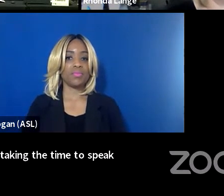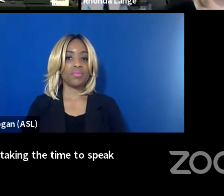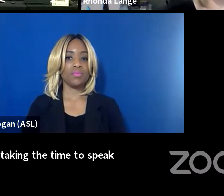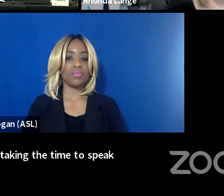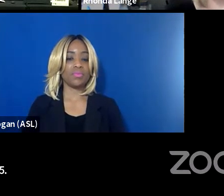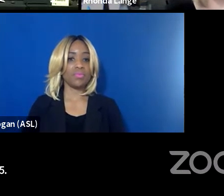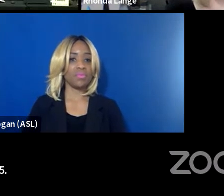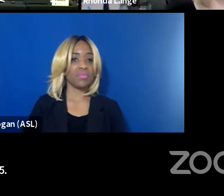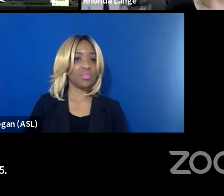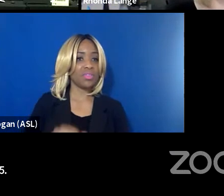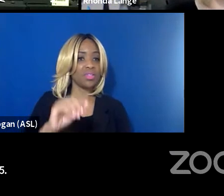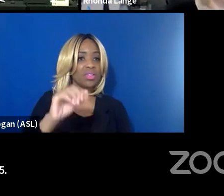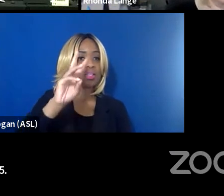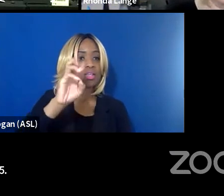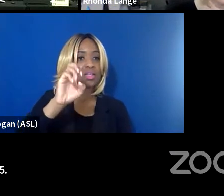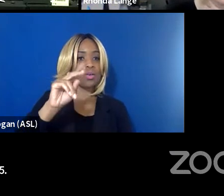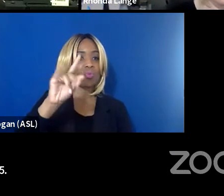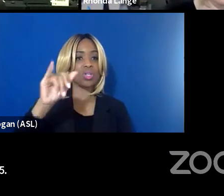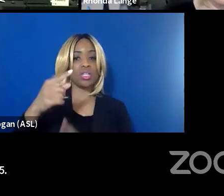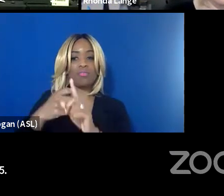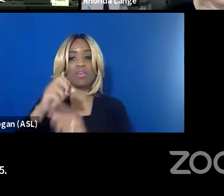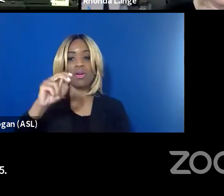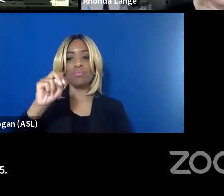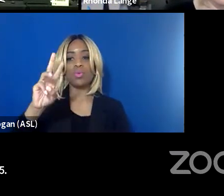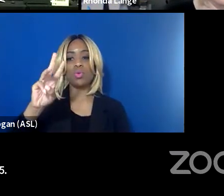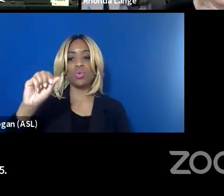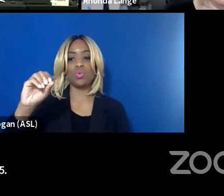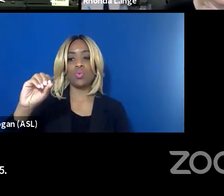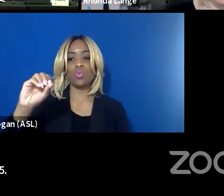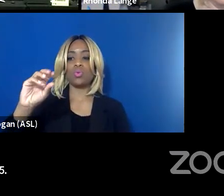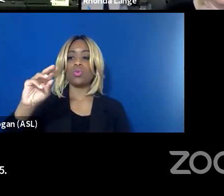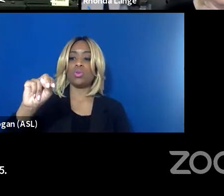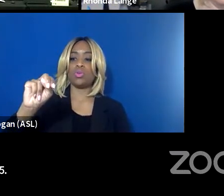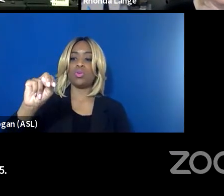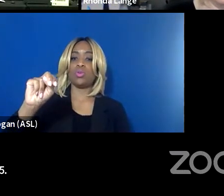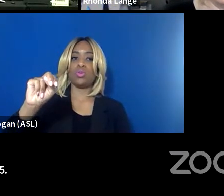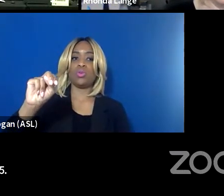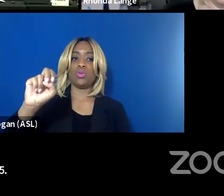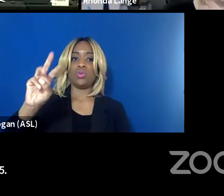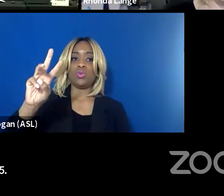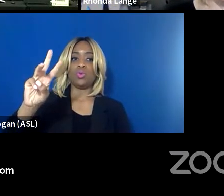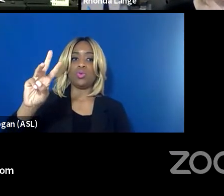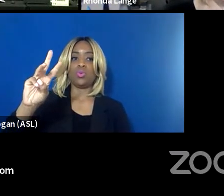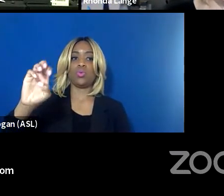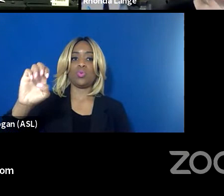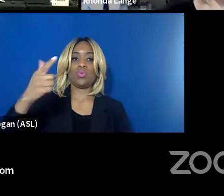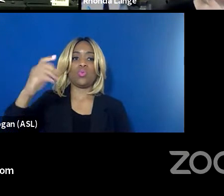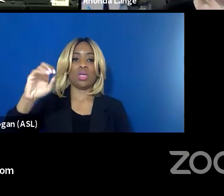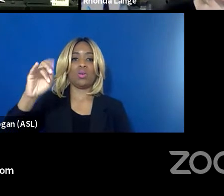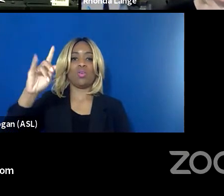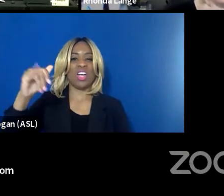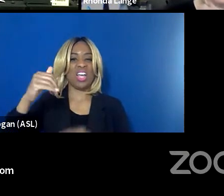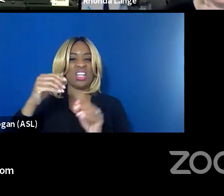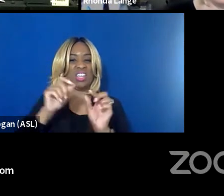I'm Dee Dee Krieger from Newaygo County, which is just right next to Muskegon